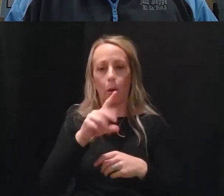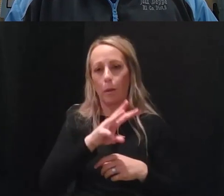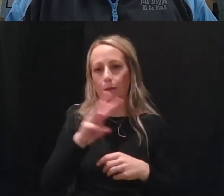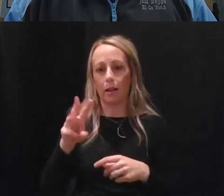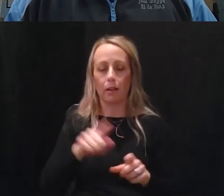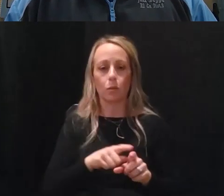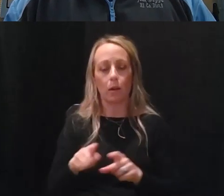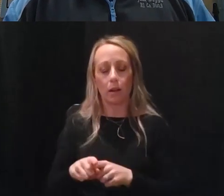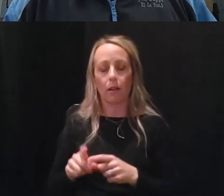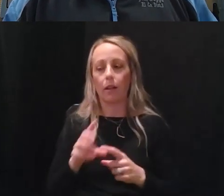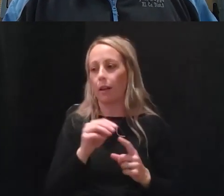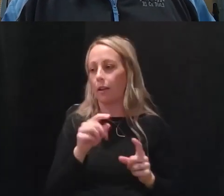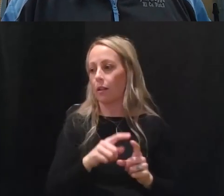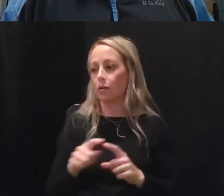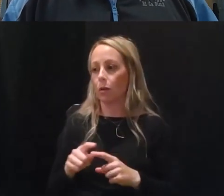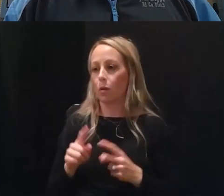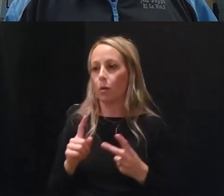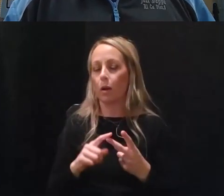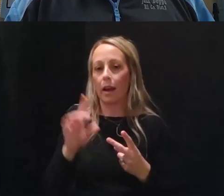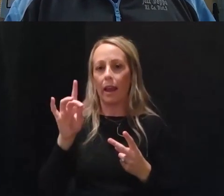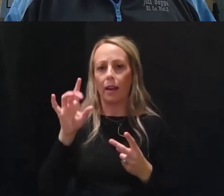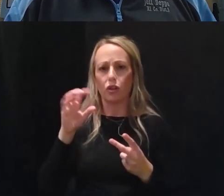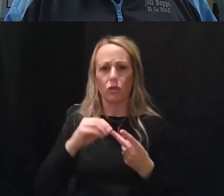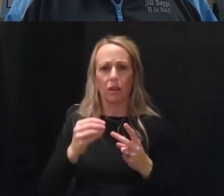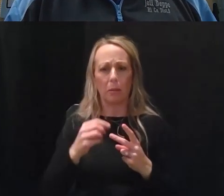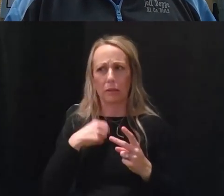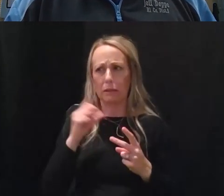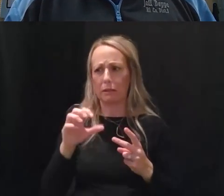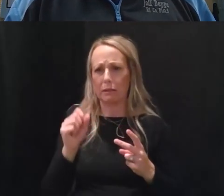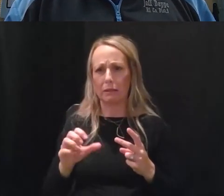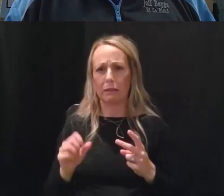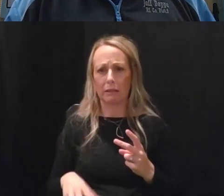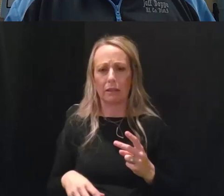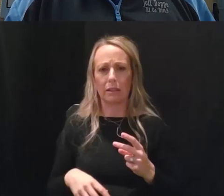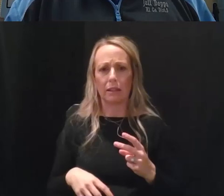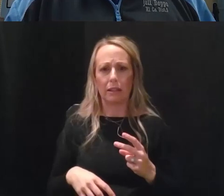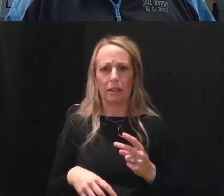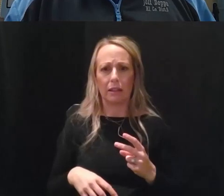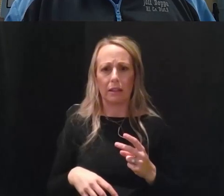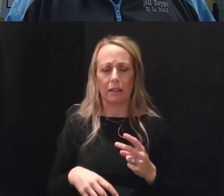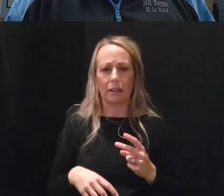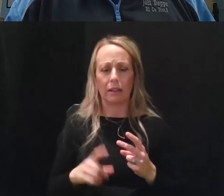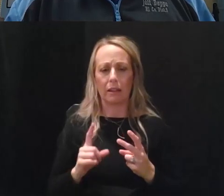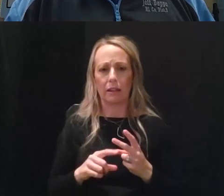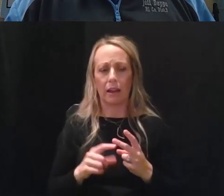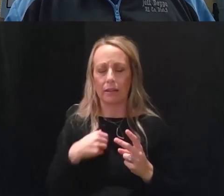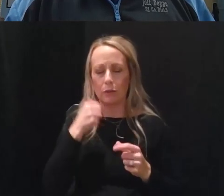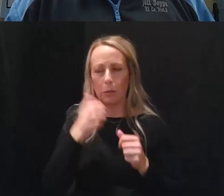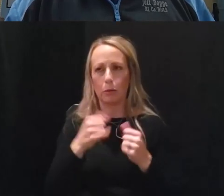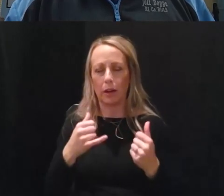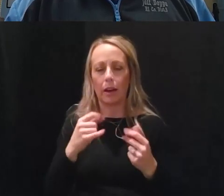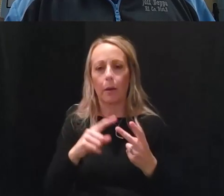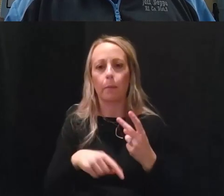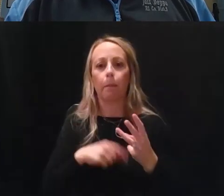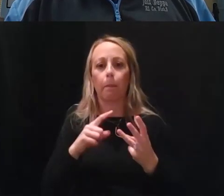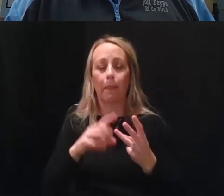There's also an 800 number that I can't recall right now. Maybe Curry can text it to me, and we can do it through